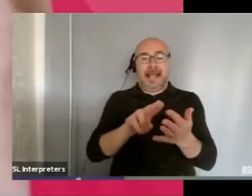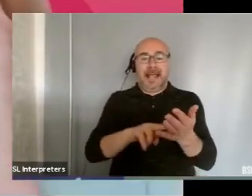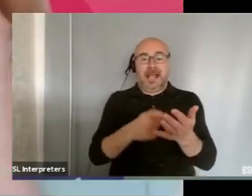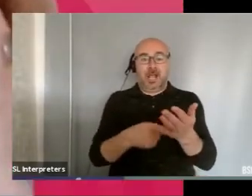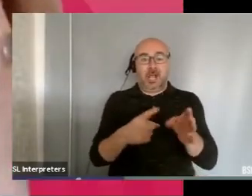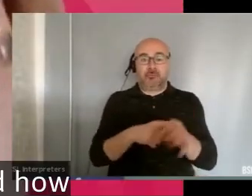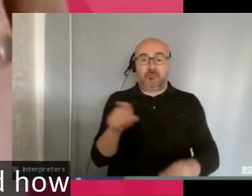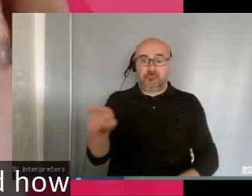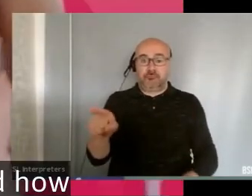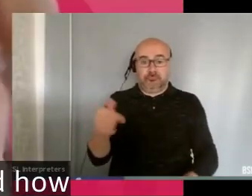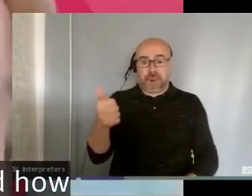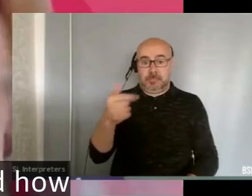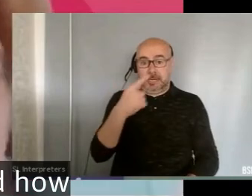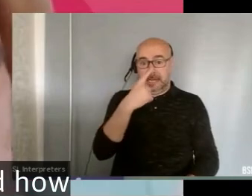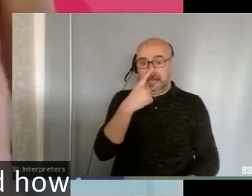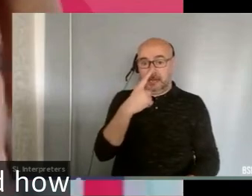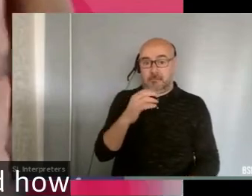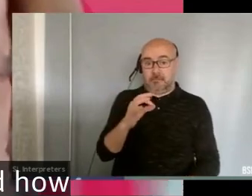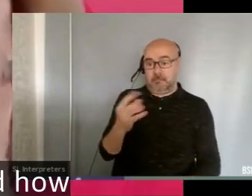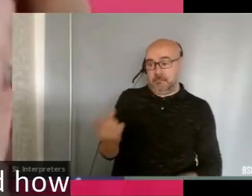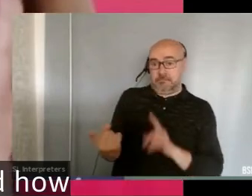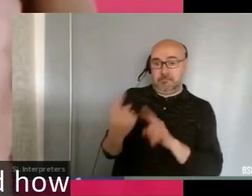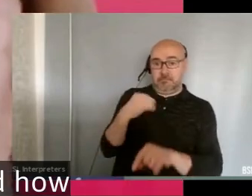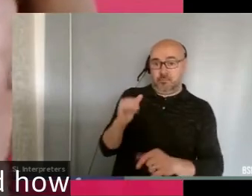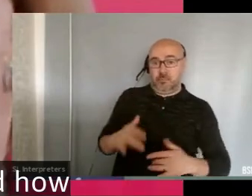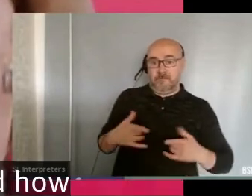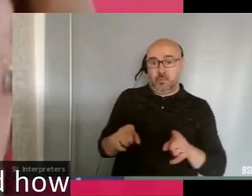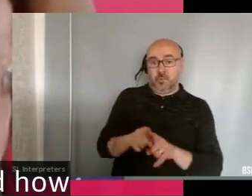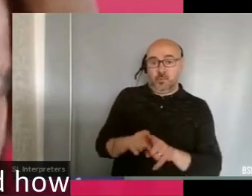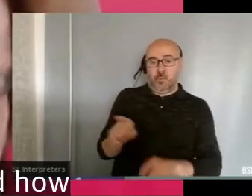as well. But one of the questions is around